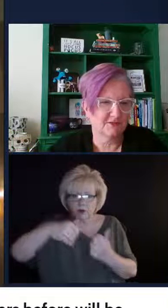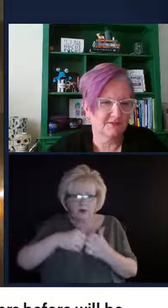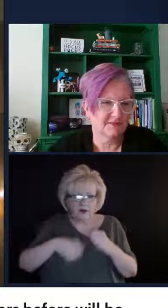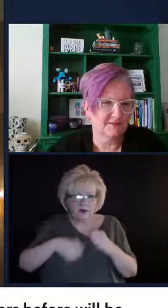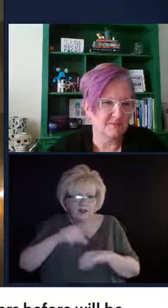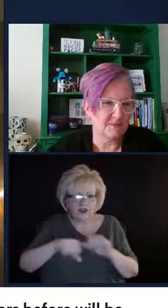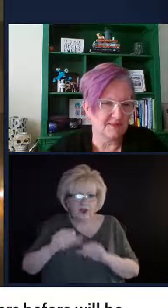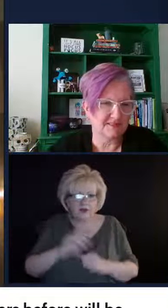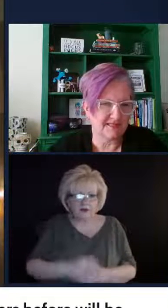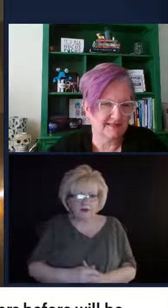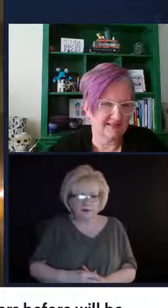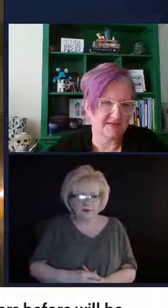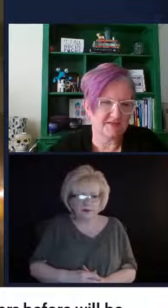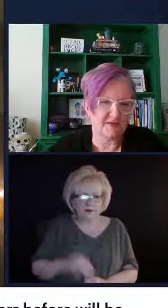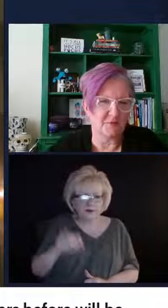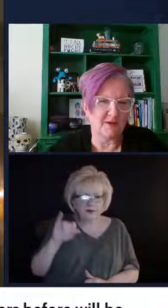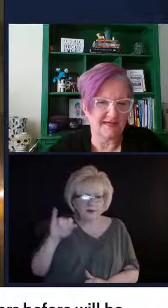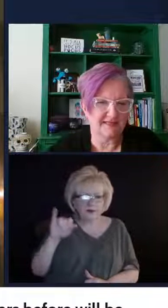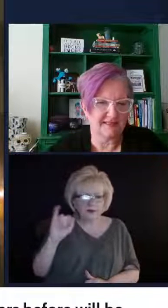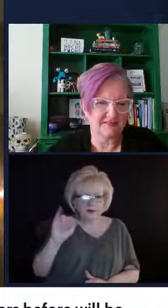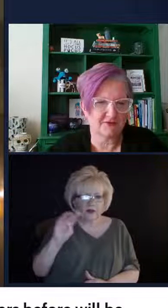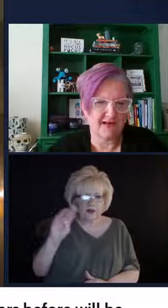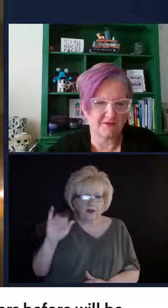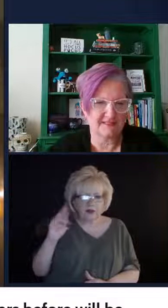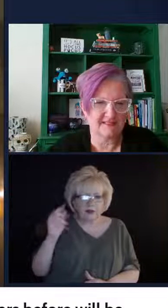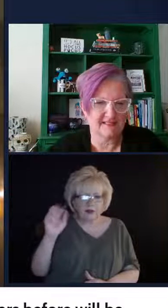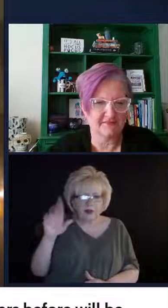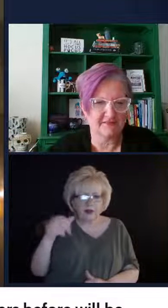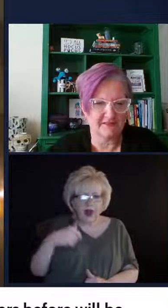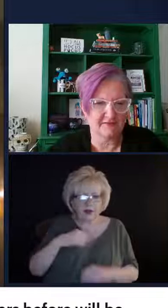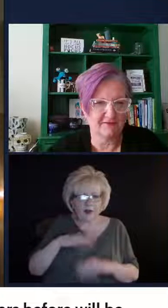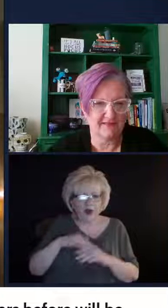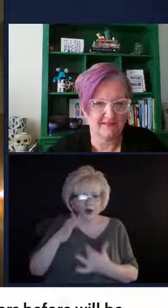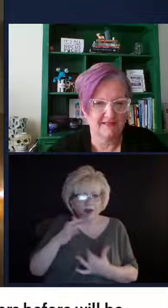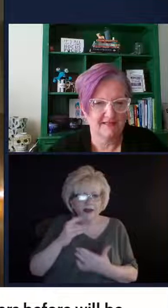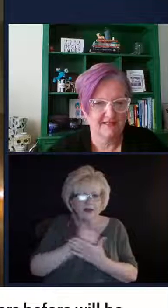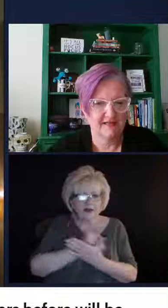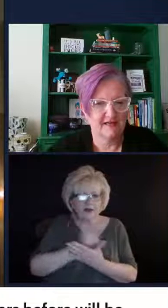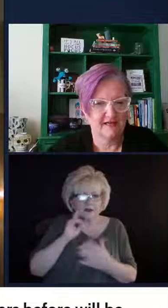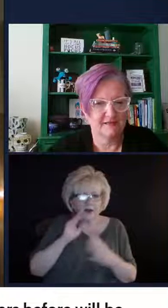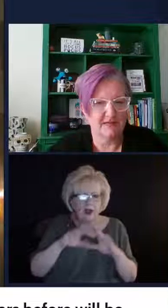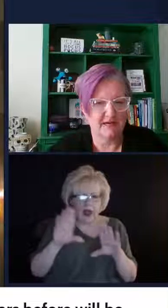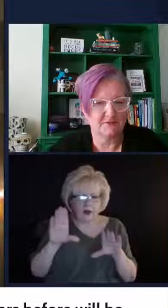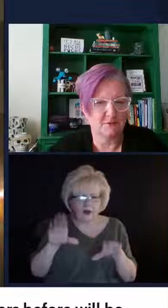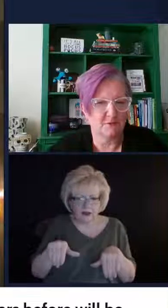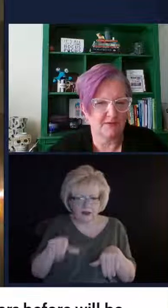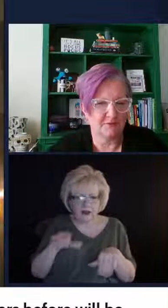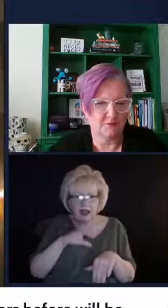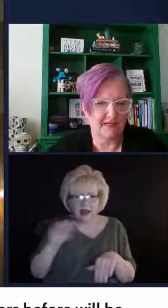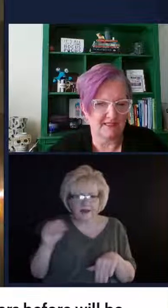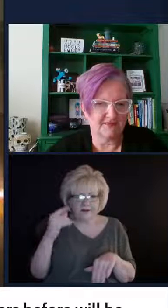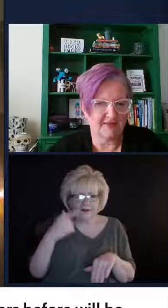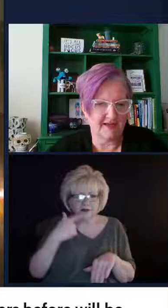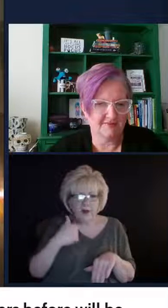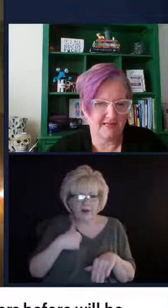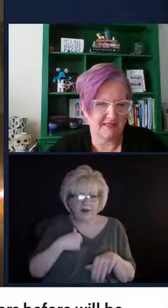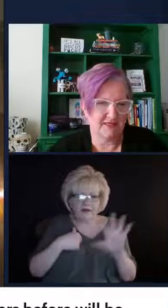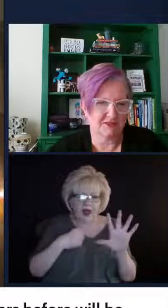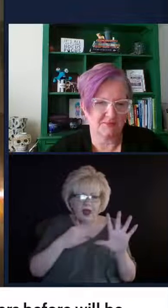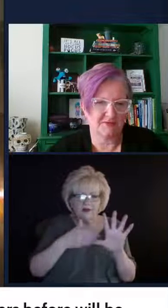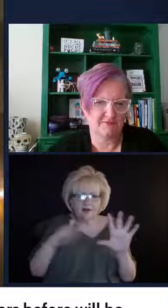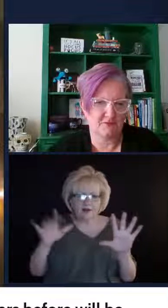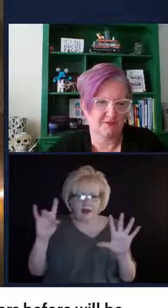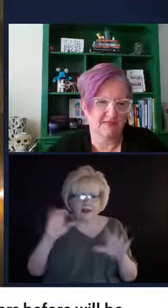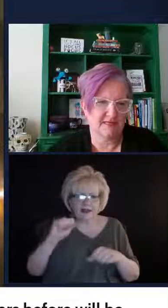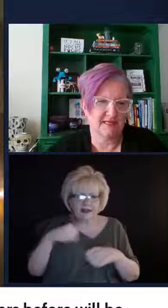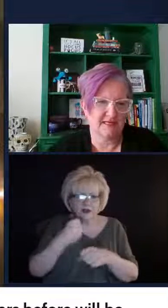Yeah, so Jimmy Miller said that I've been on the waiting list for housing in Philadelphia, and I was told that the wait is 5 to 8